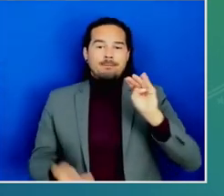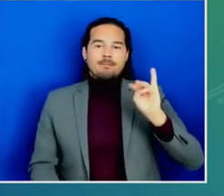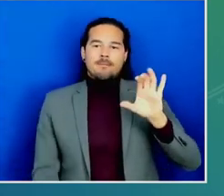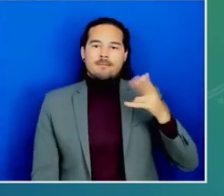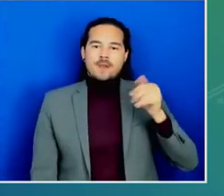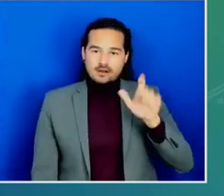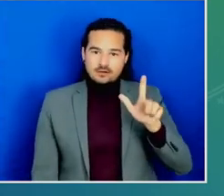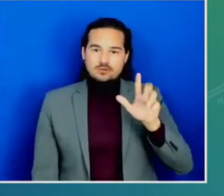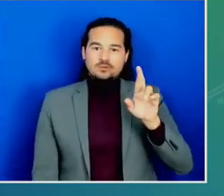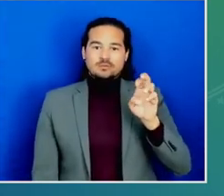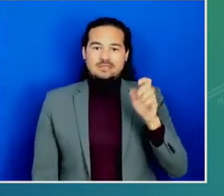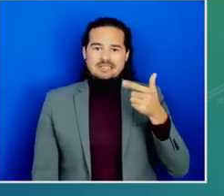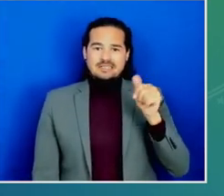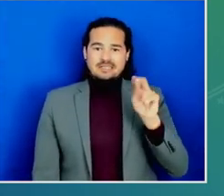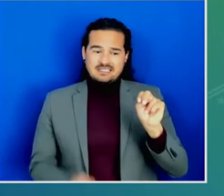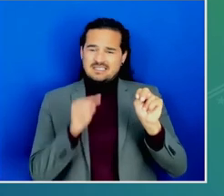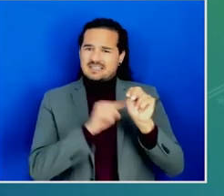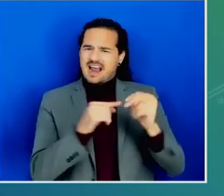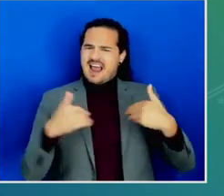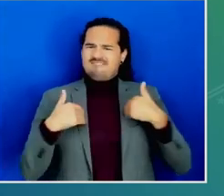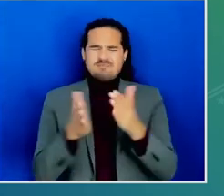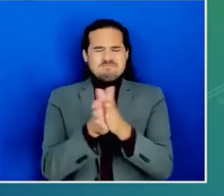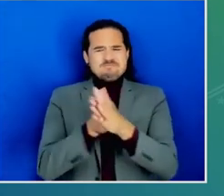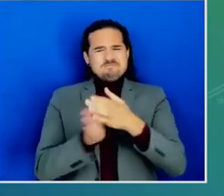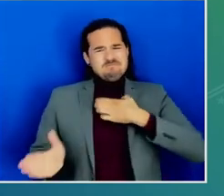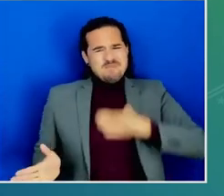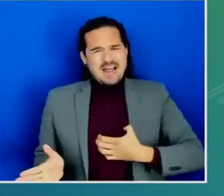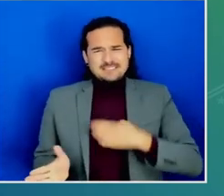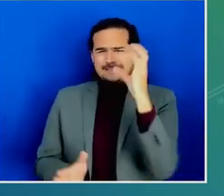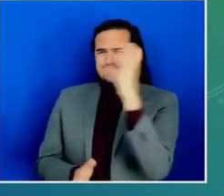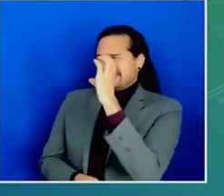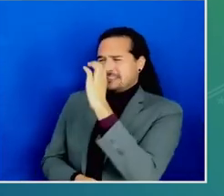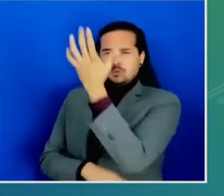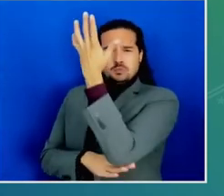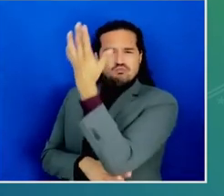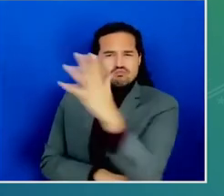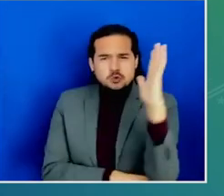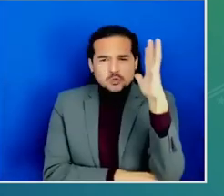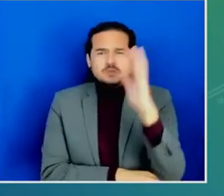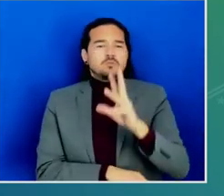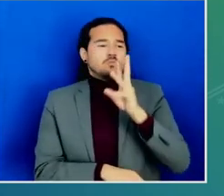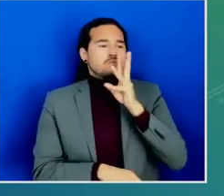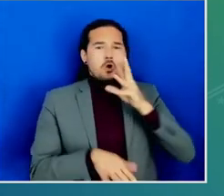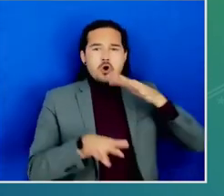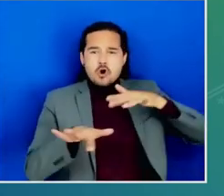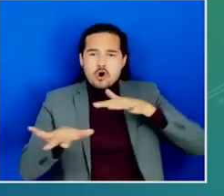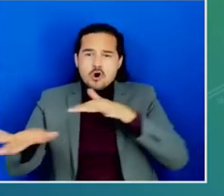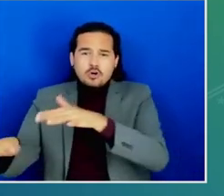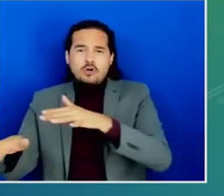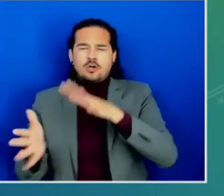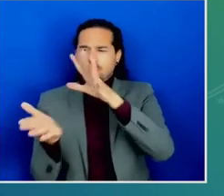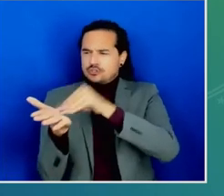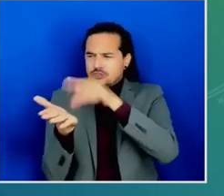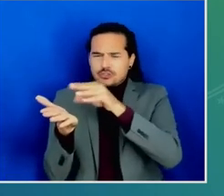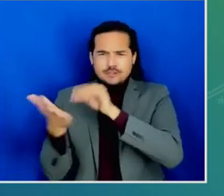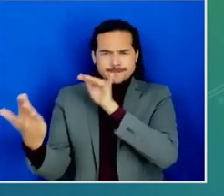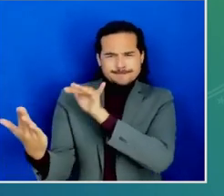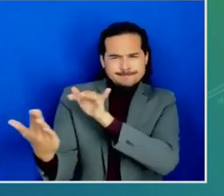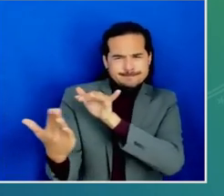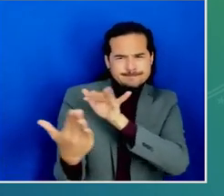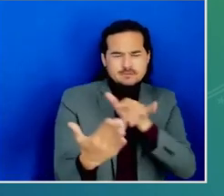He turned a passion for exploring the woods and waters and intercoastal plain into a deep expertise